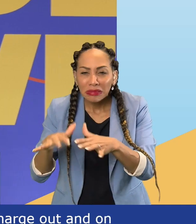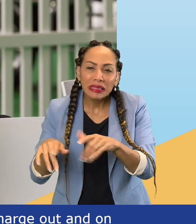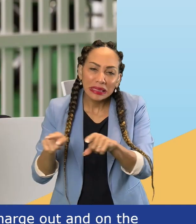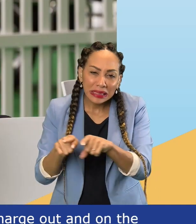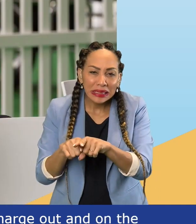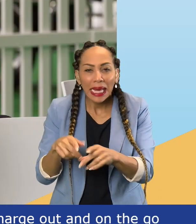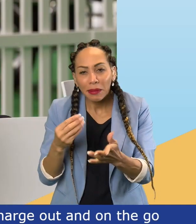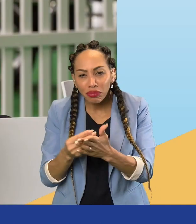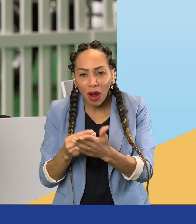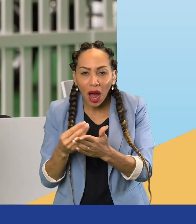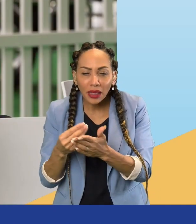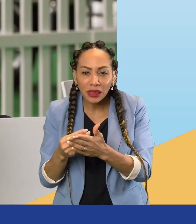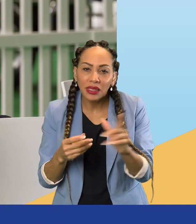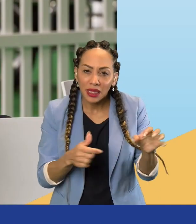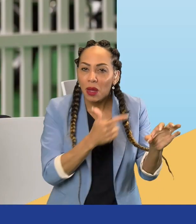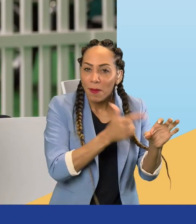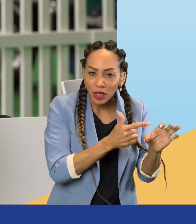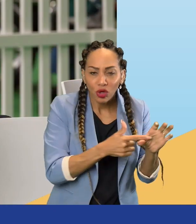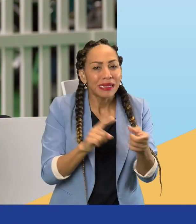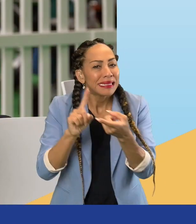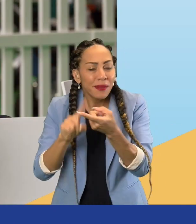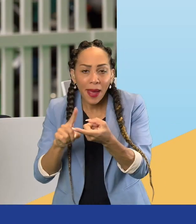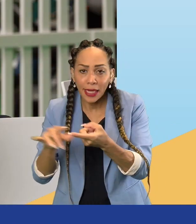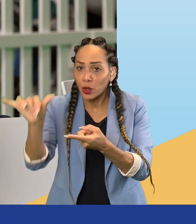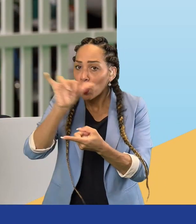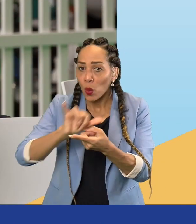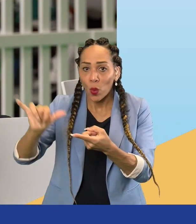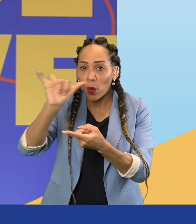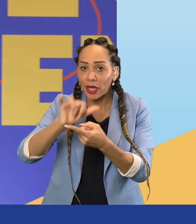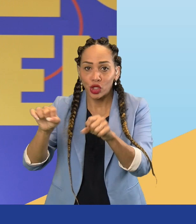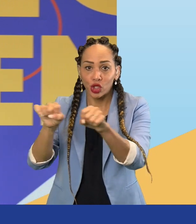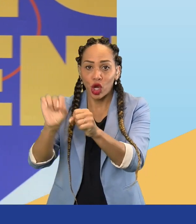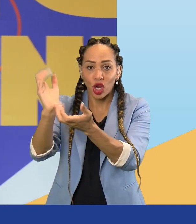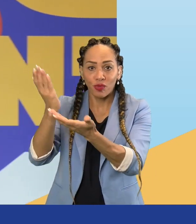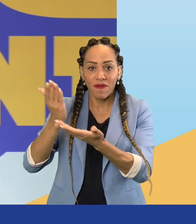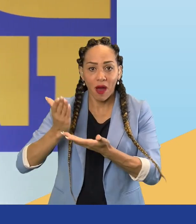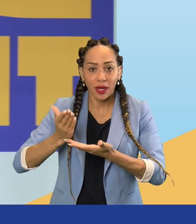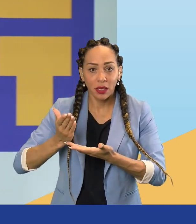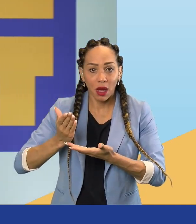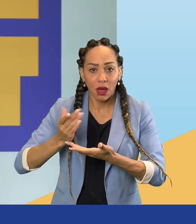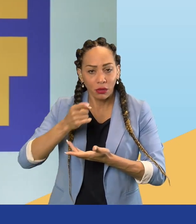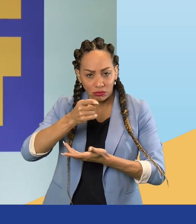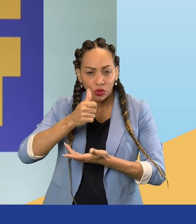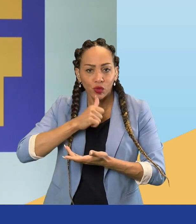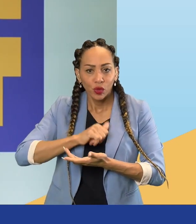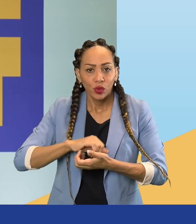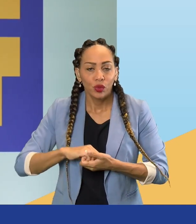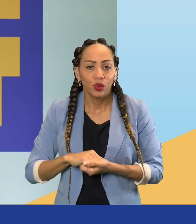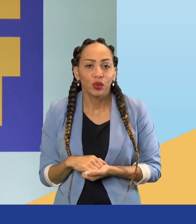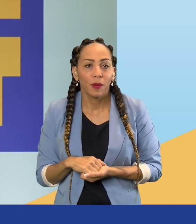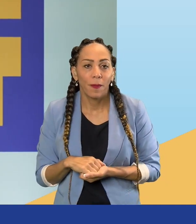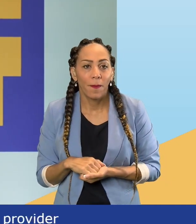24 pence, depending on which charging provider you use per mile. Now, something that's kind of an unspoken